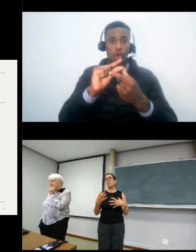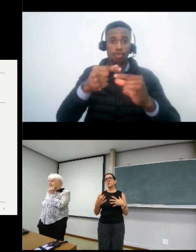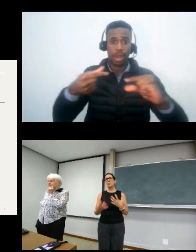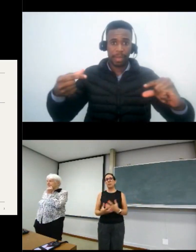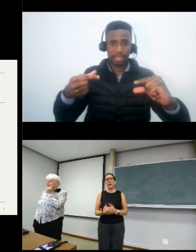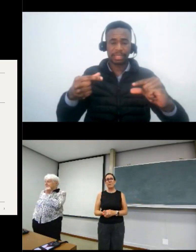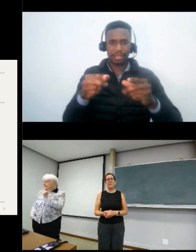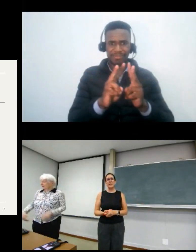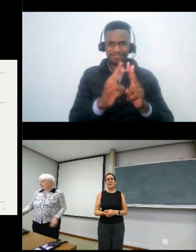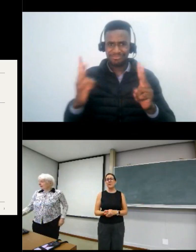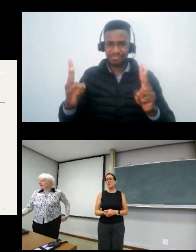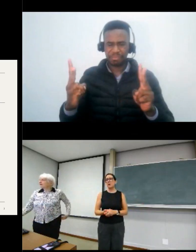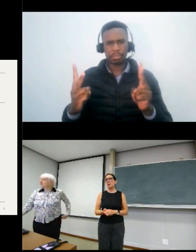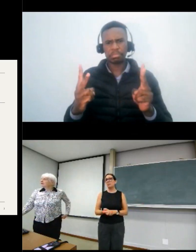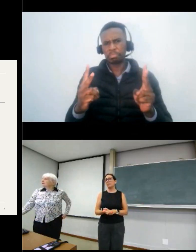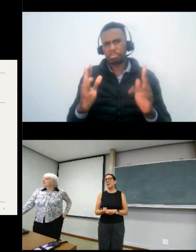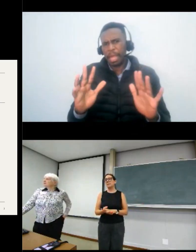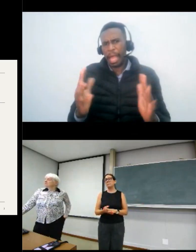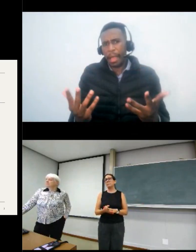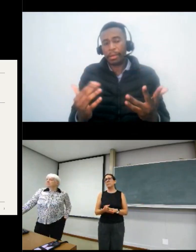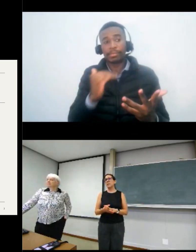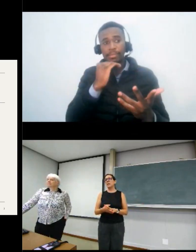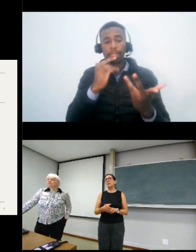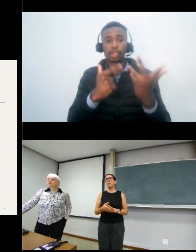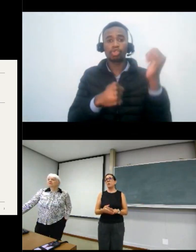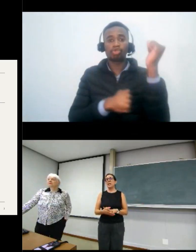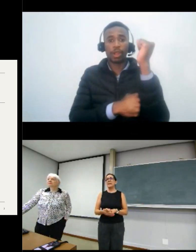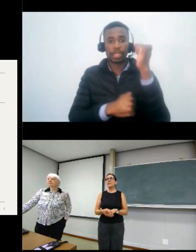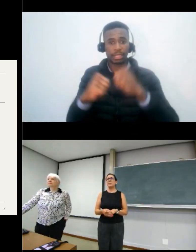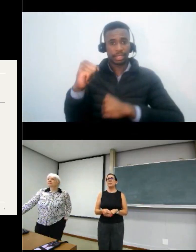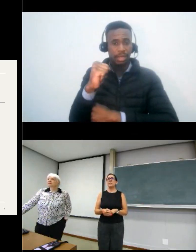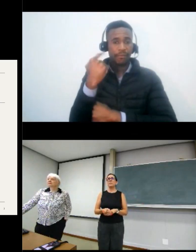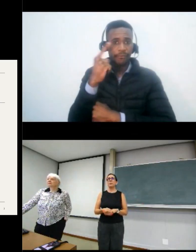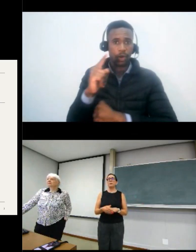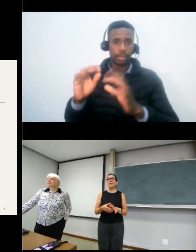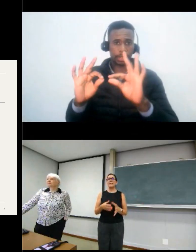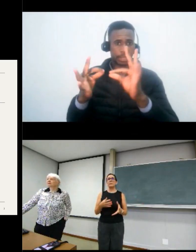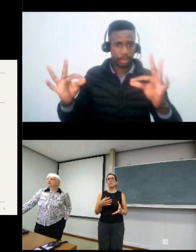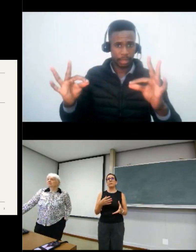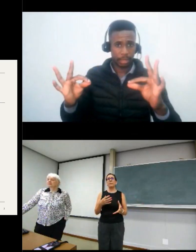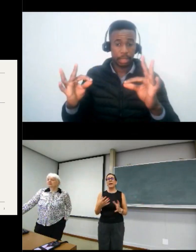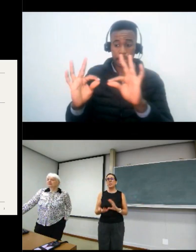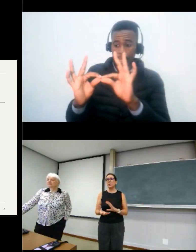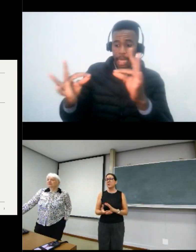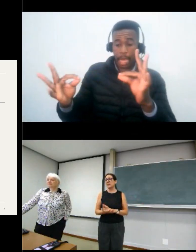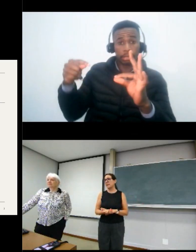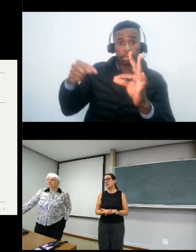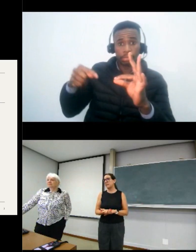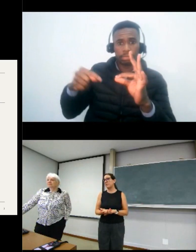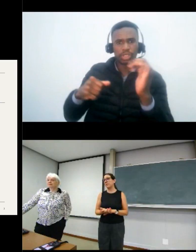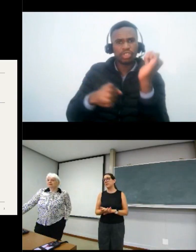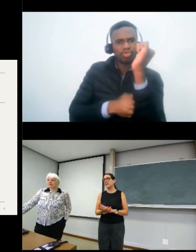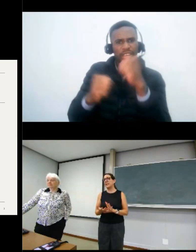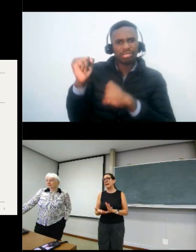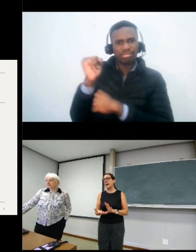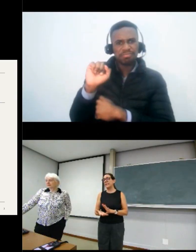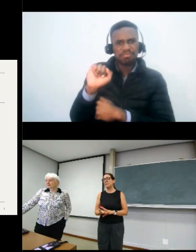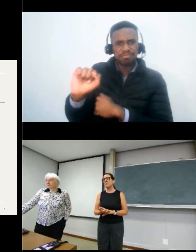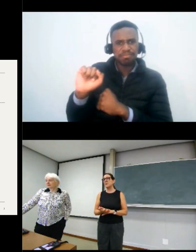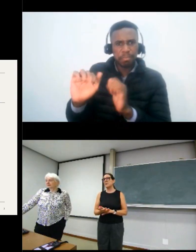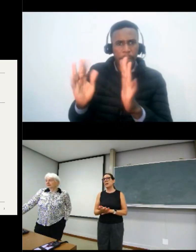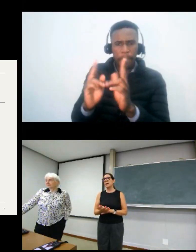the way in which sentences are formulated, the different grammatical functions that